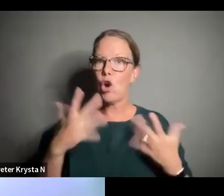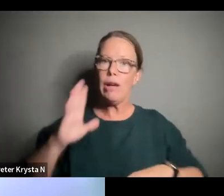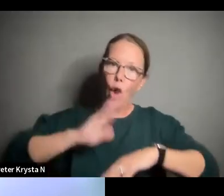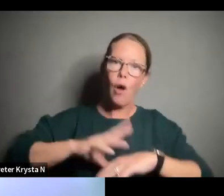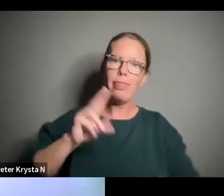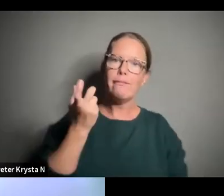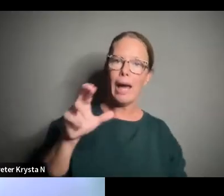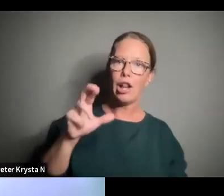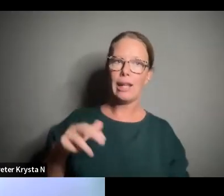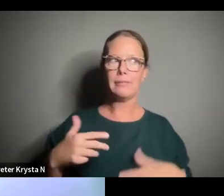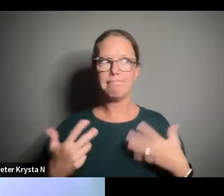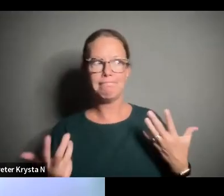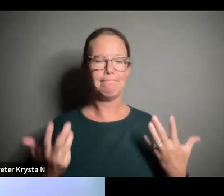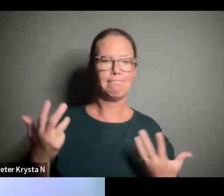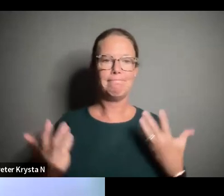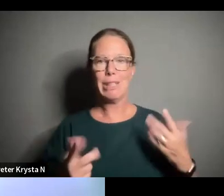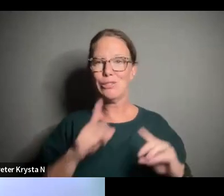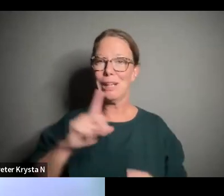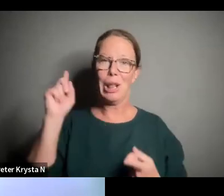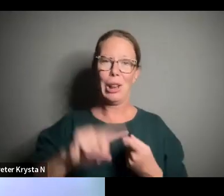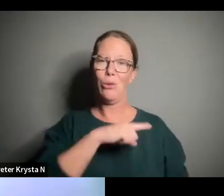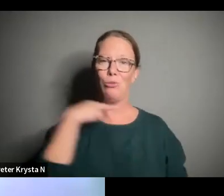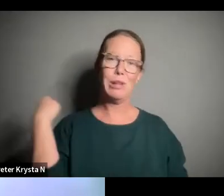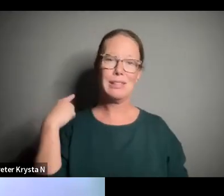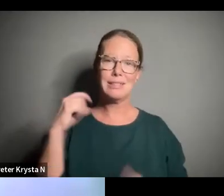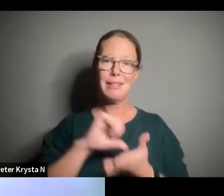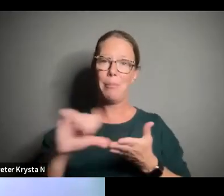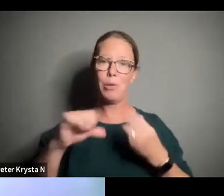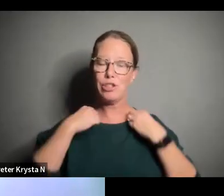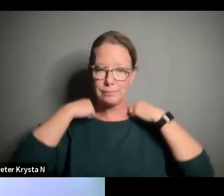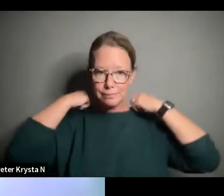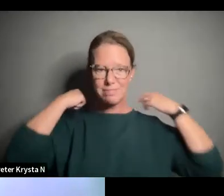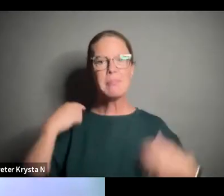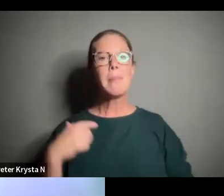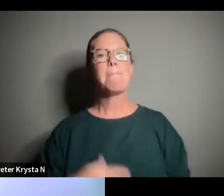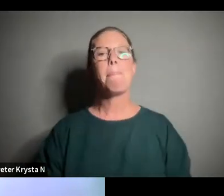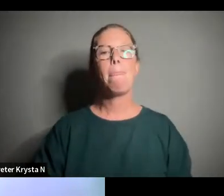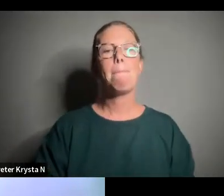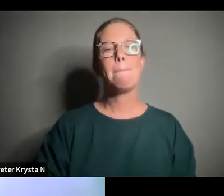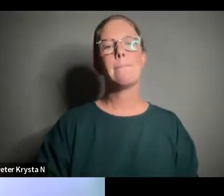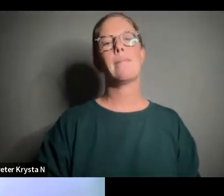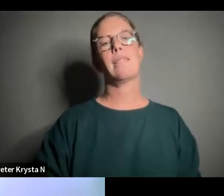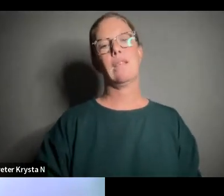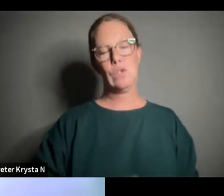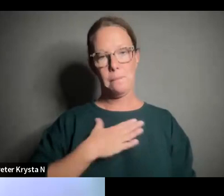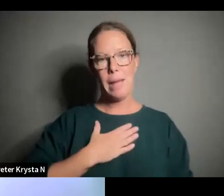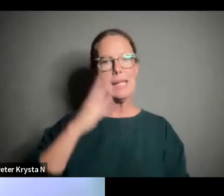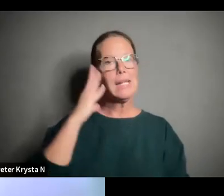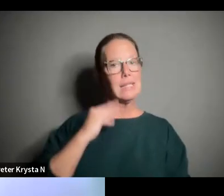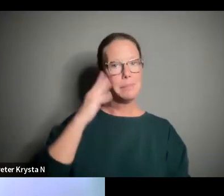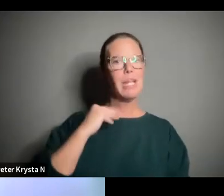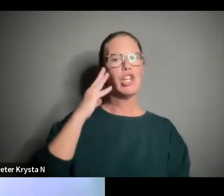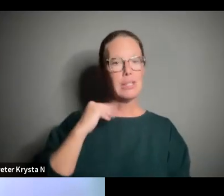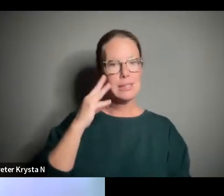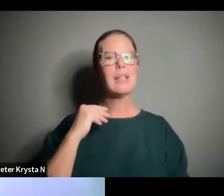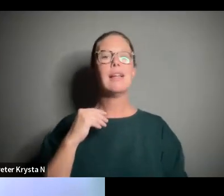ventilator, it's a very low risk operation. So that's why I think in my experience of getting off